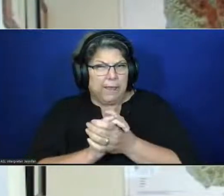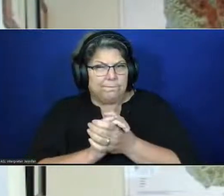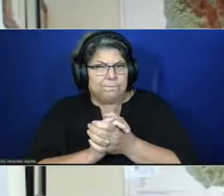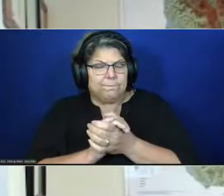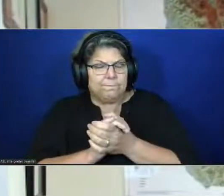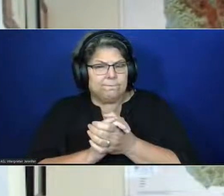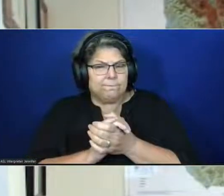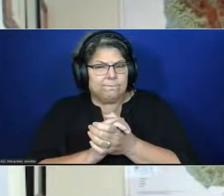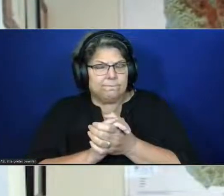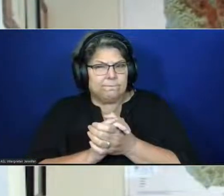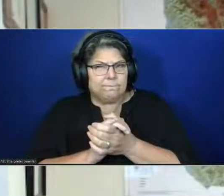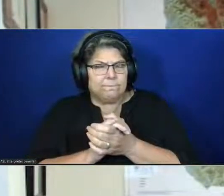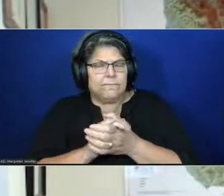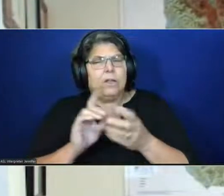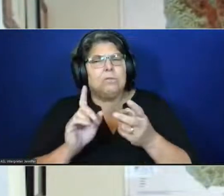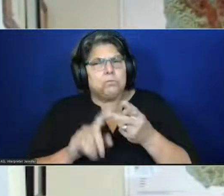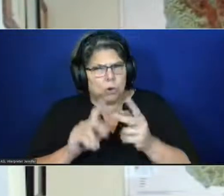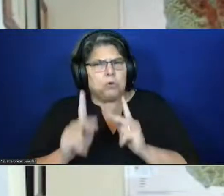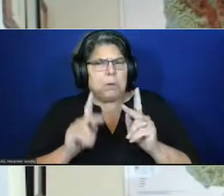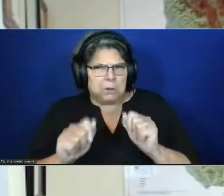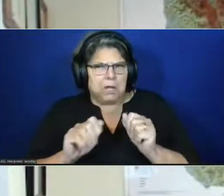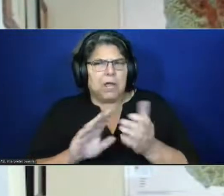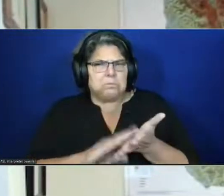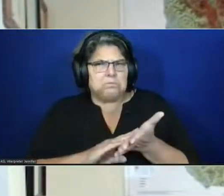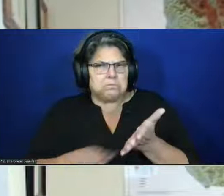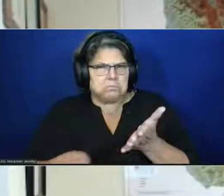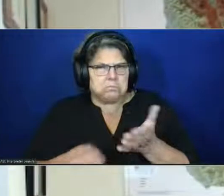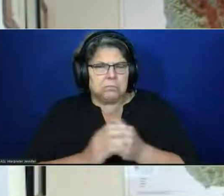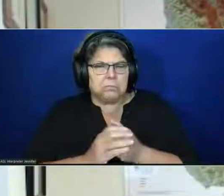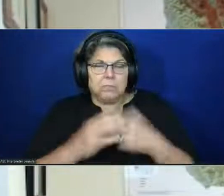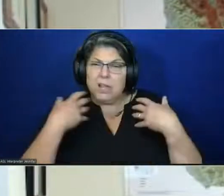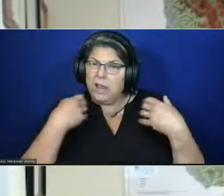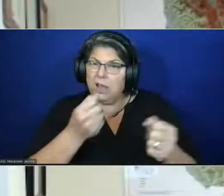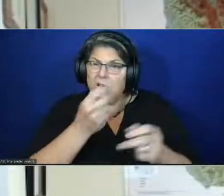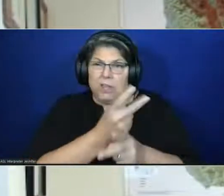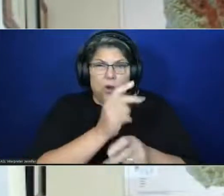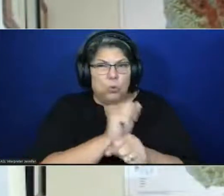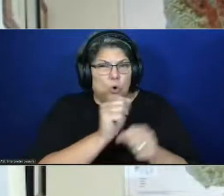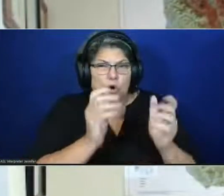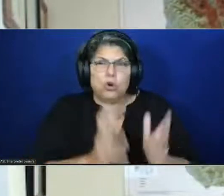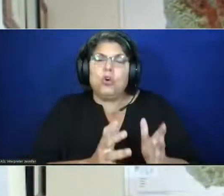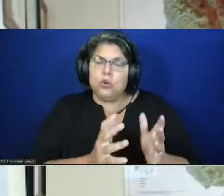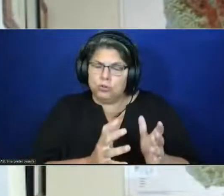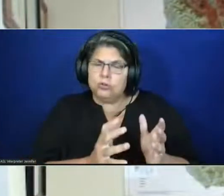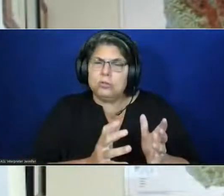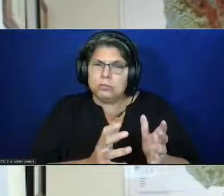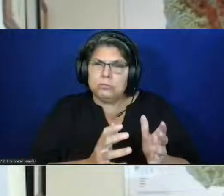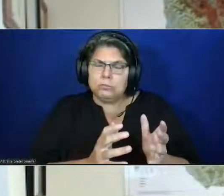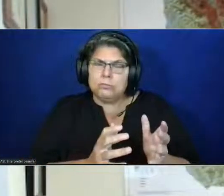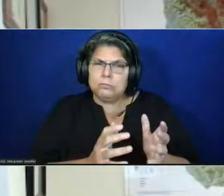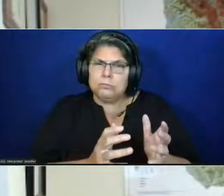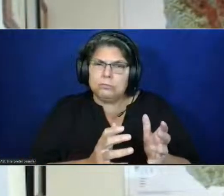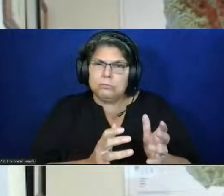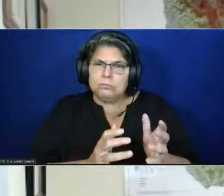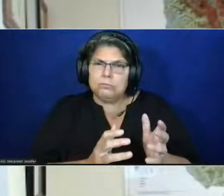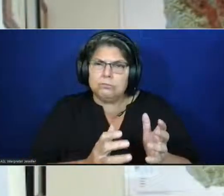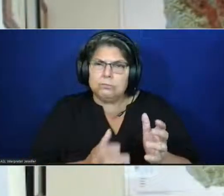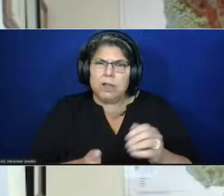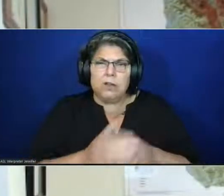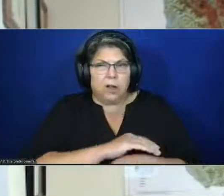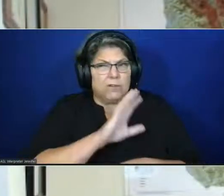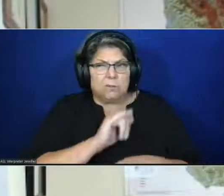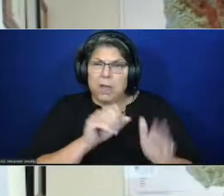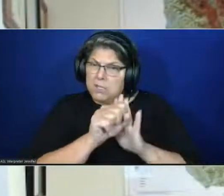that those people would be exempt. So the healthcare industry is covered by those state